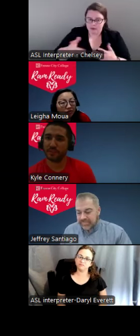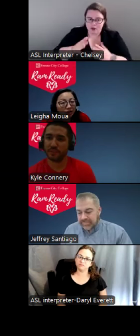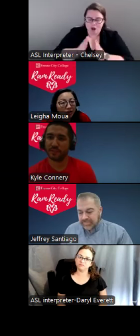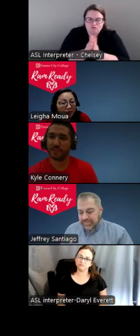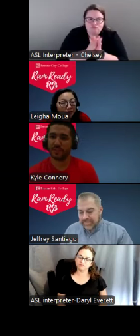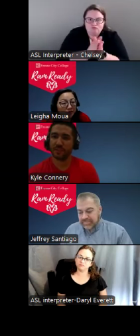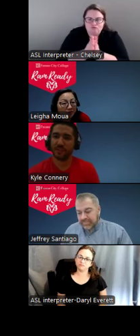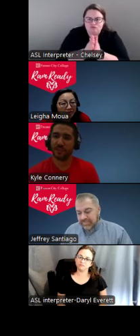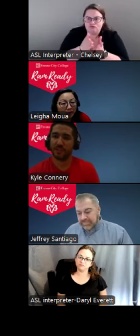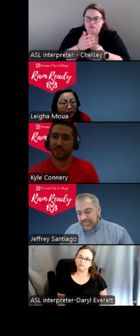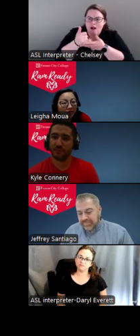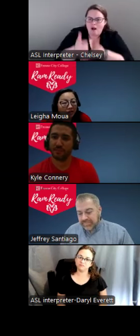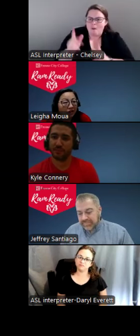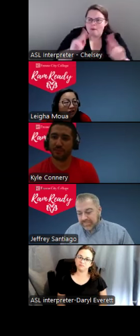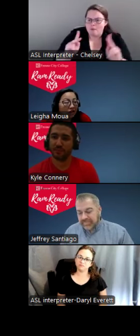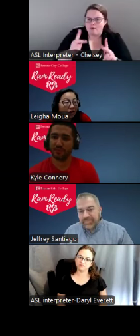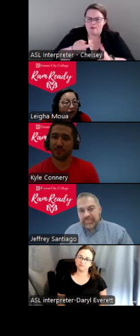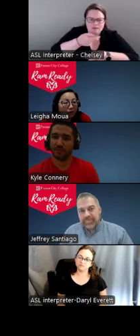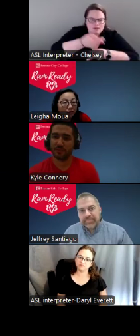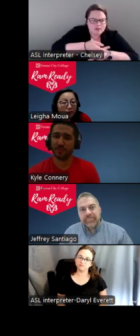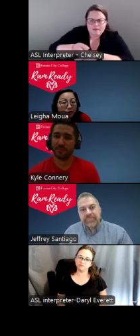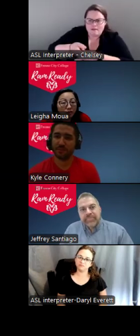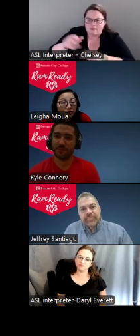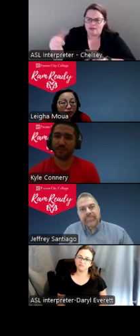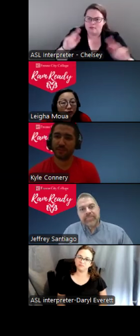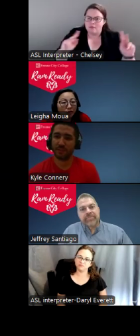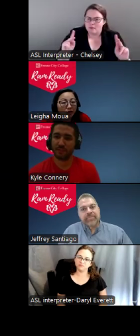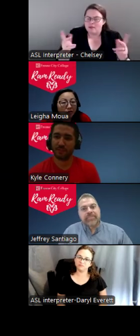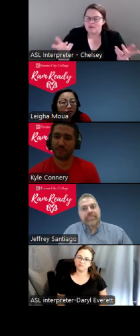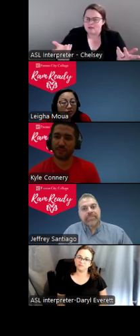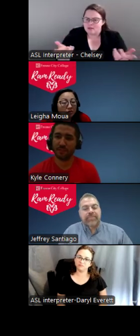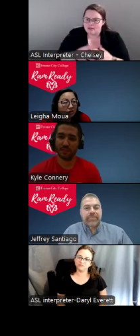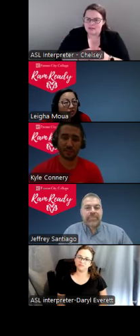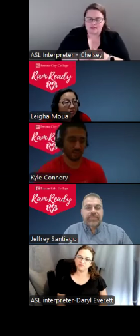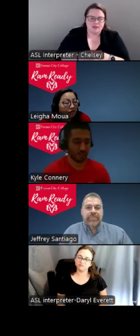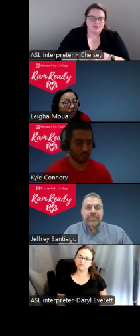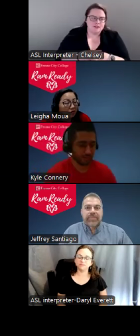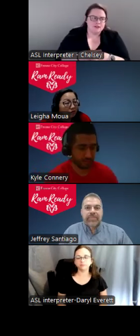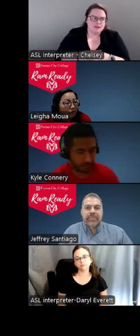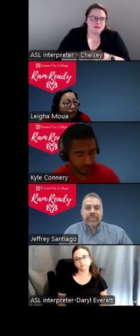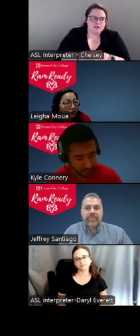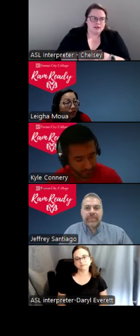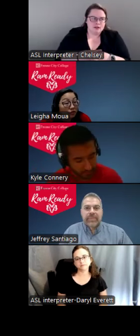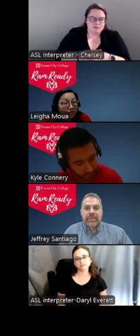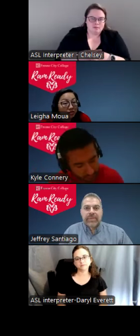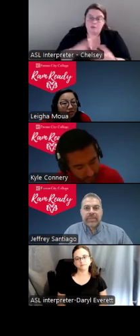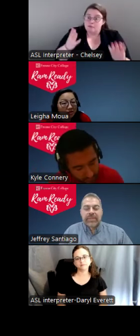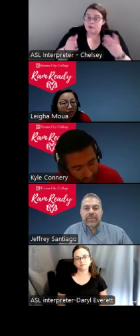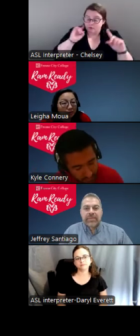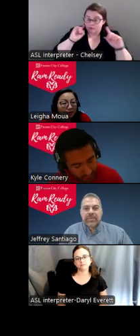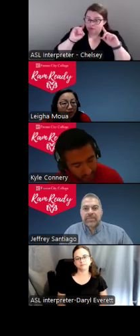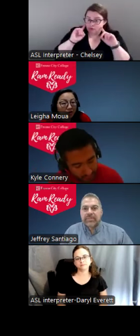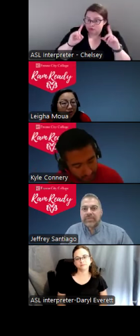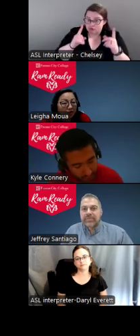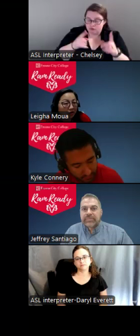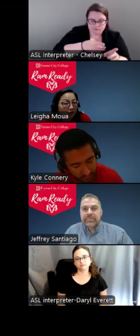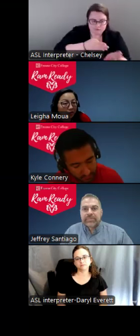of somebody. Maybe you've heard about these career interests,